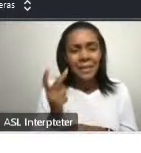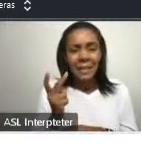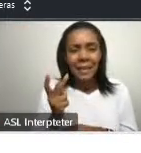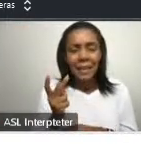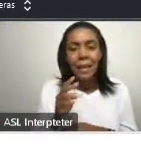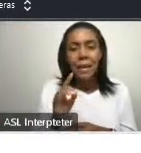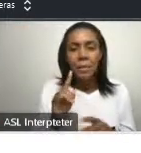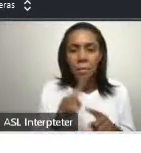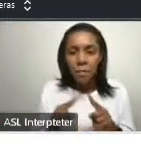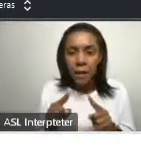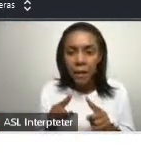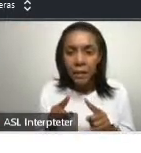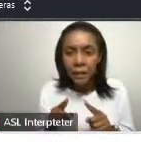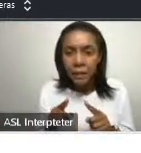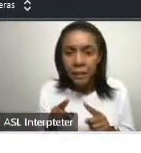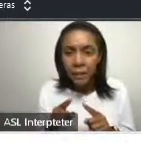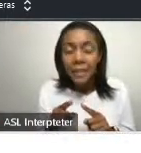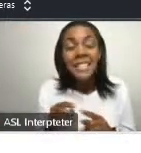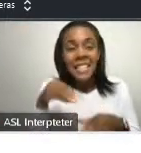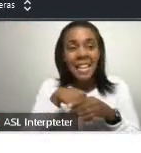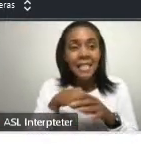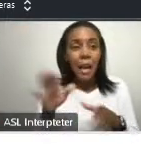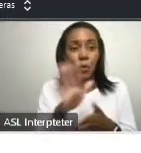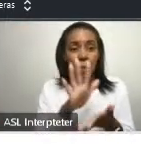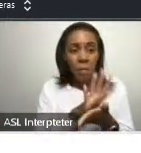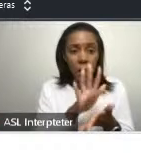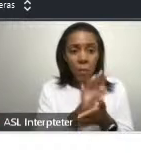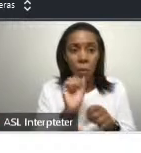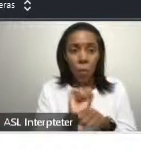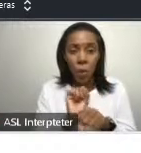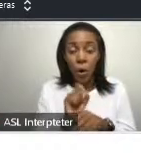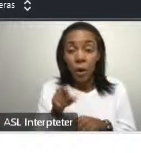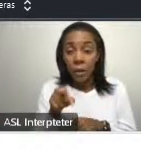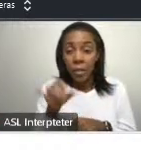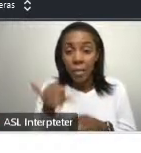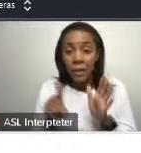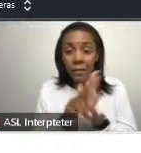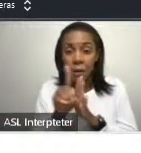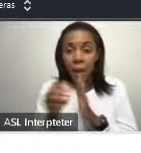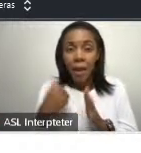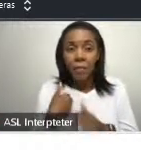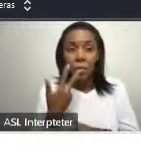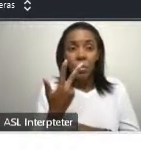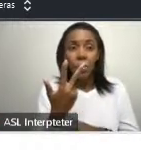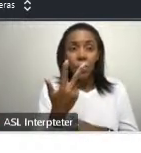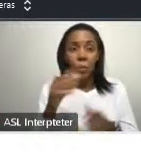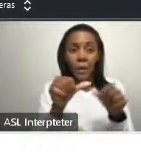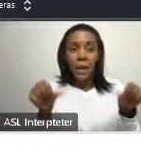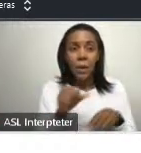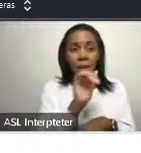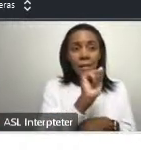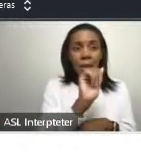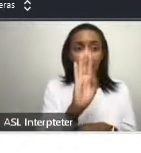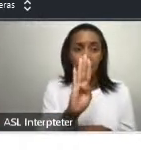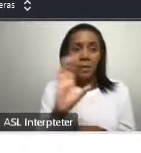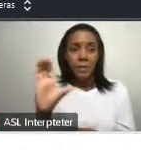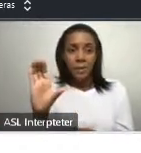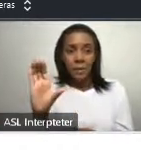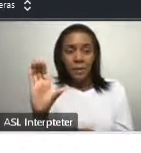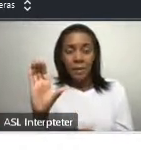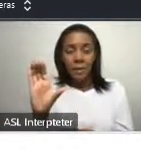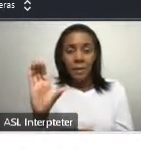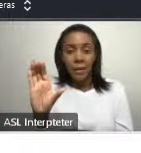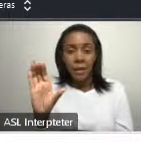it's in your packet. This development, as you can see, consists of three areas, area A, B, and C.